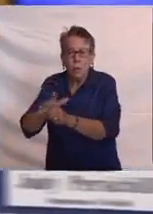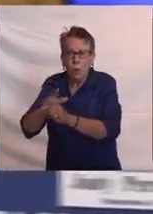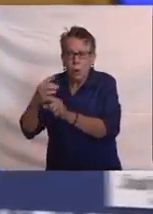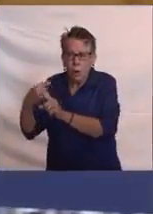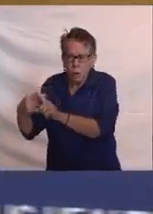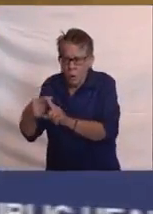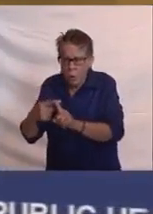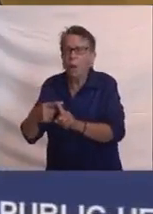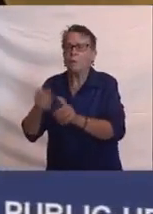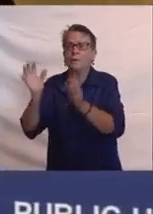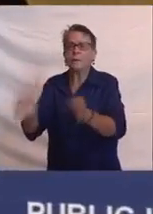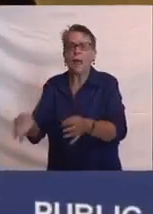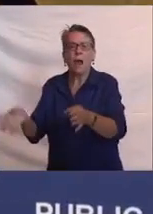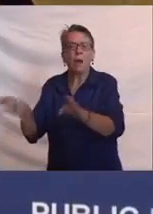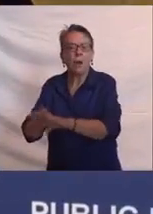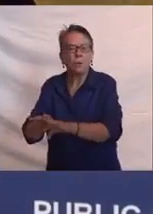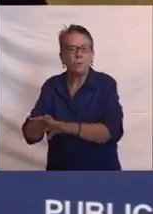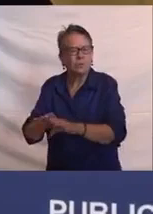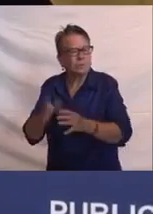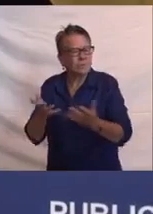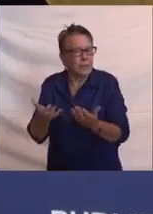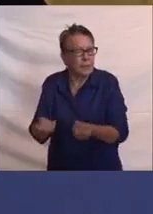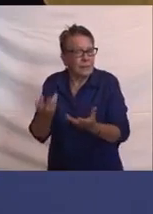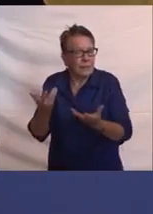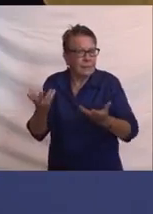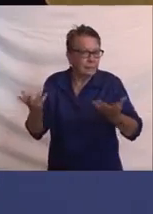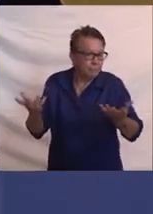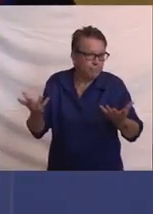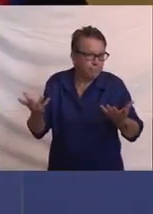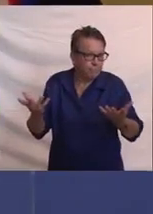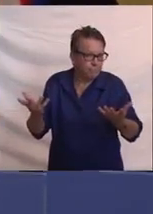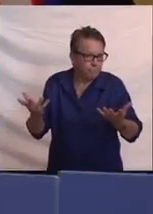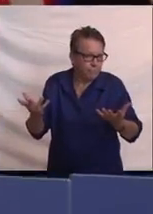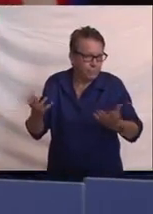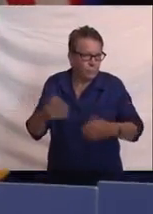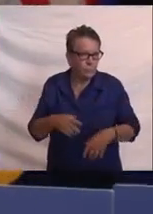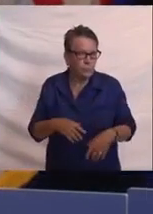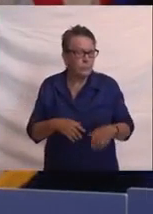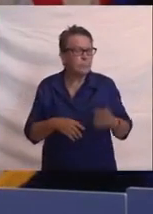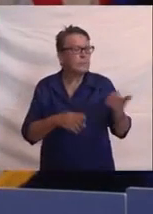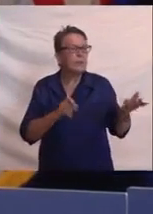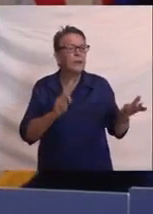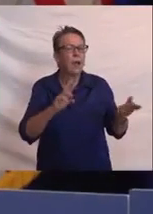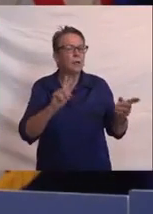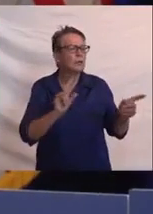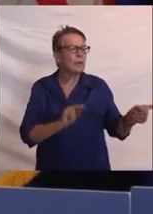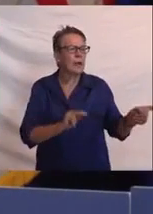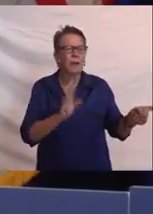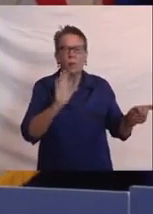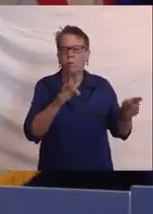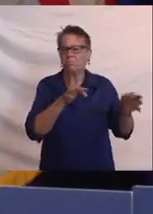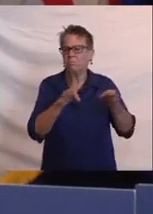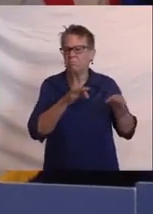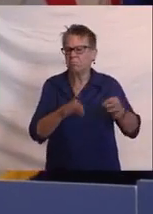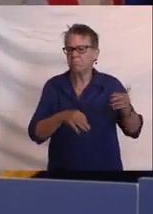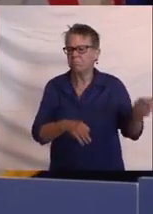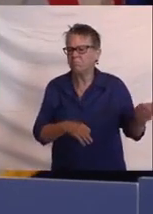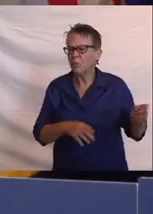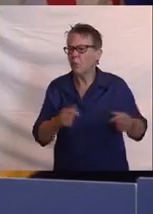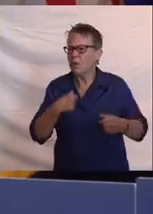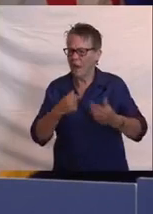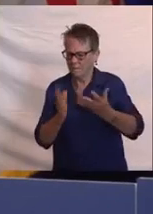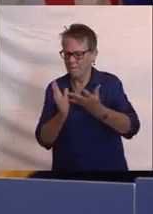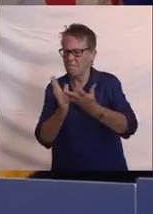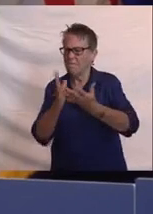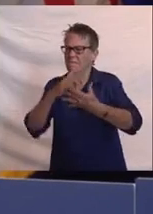transmission, we have certain definition and criteria that we utilize to define what an in-school transmission is.